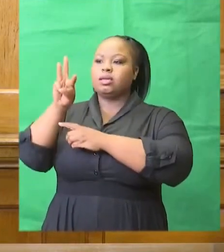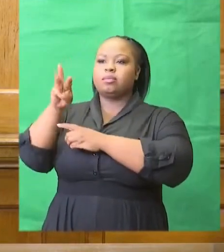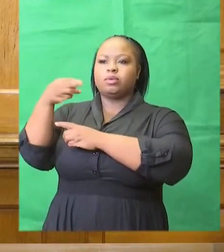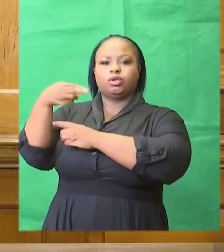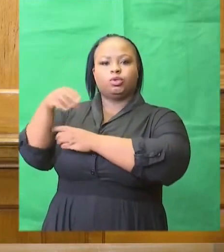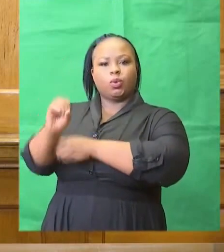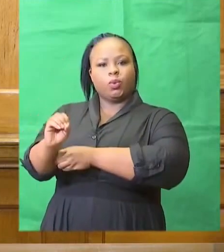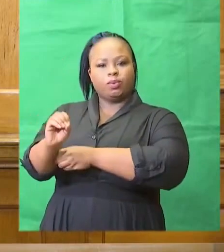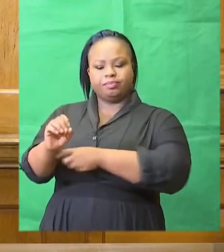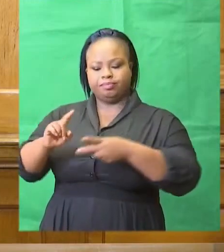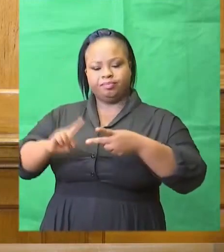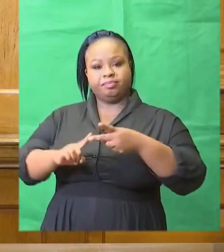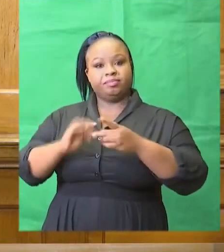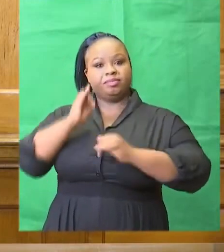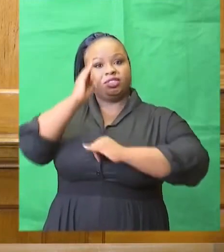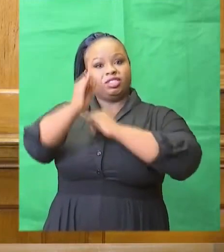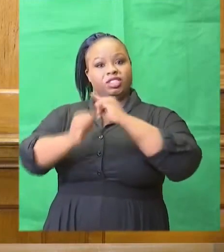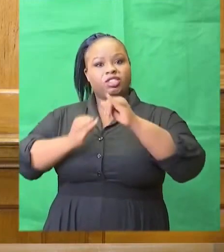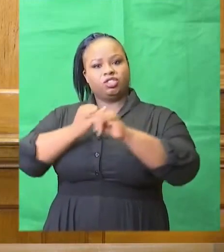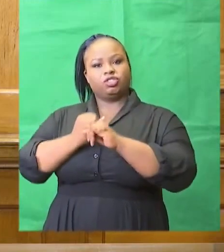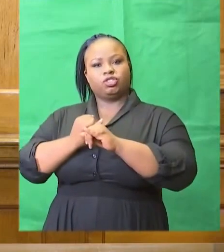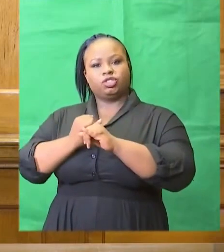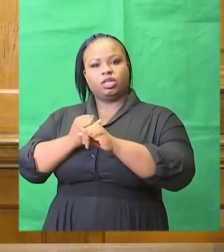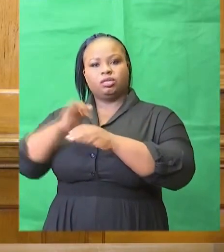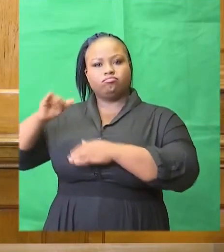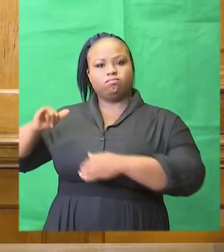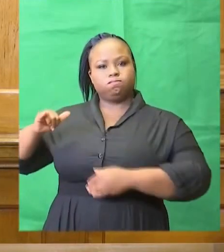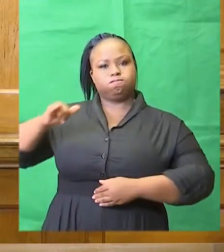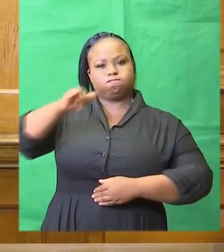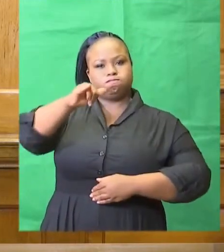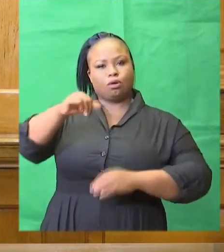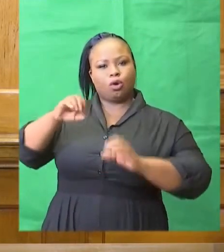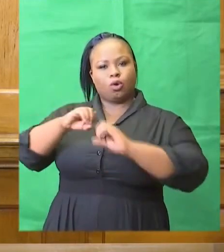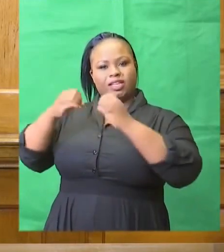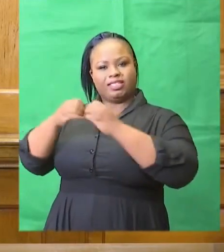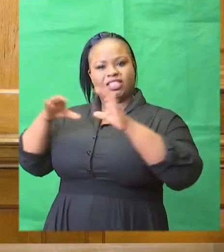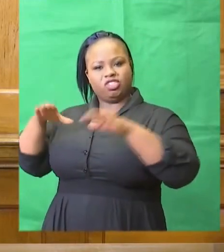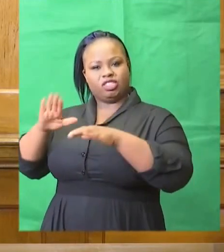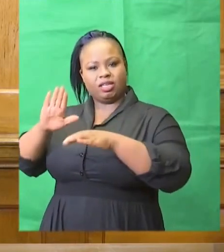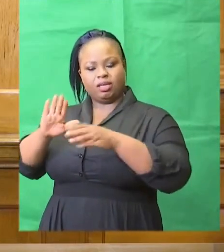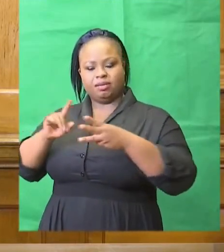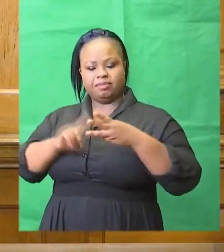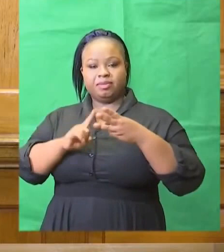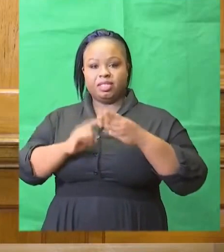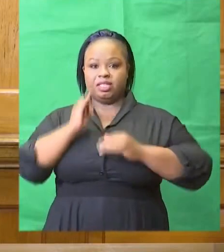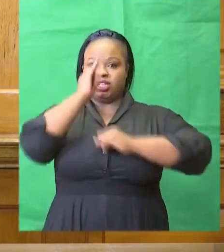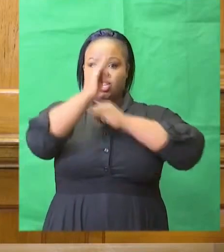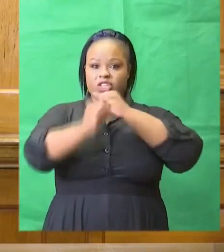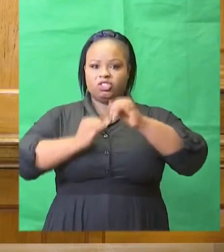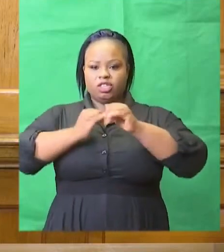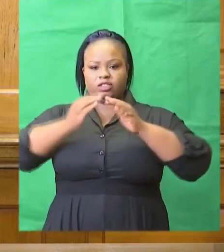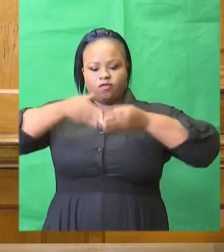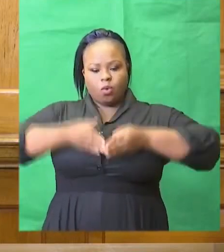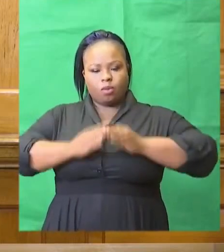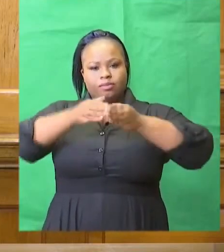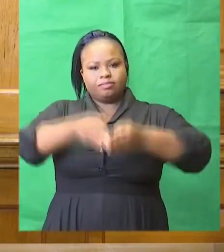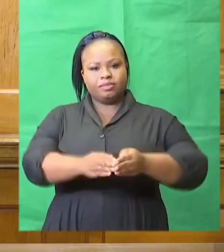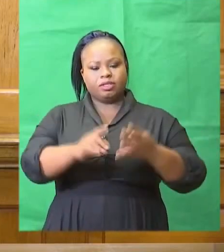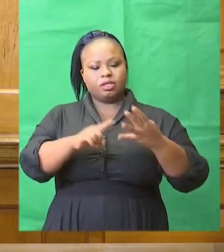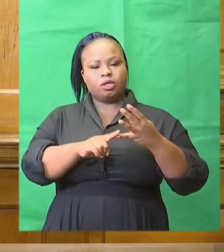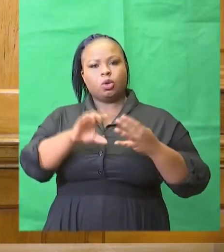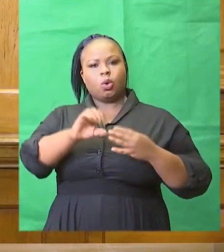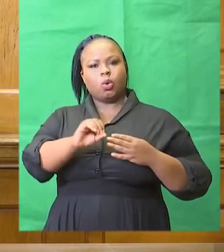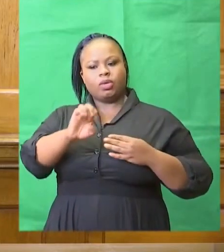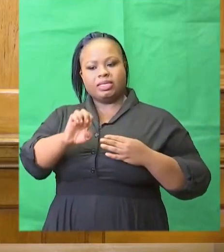WHO, the International Civil Aviation Organization, and the International Maritime Organization, and the